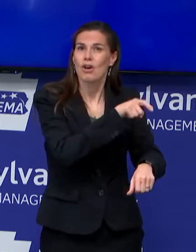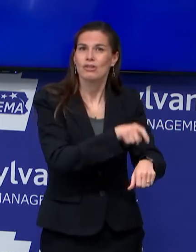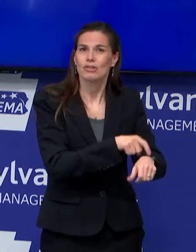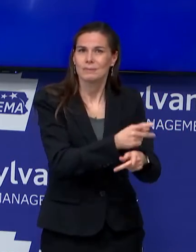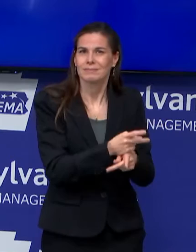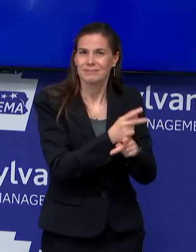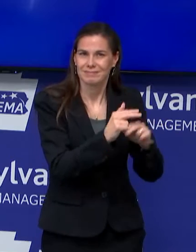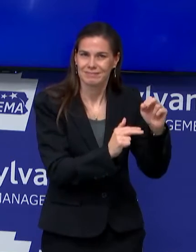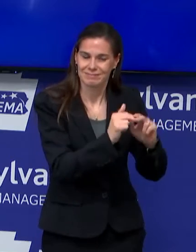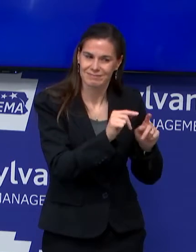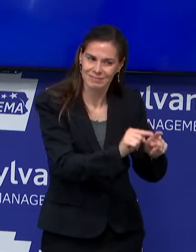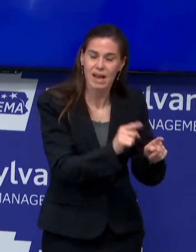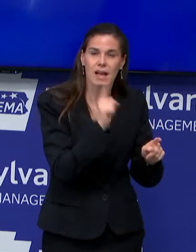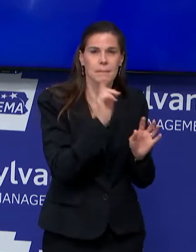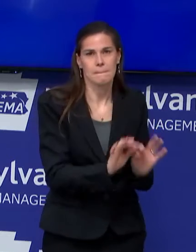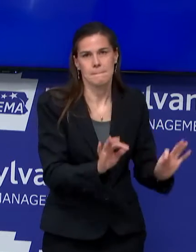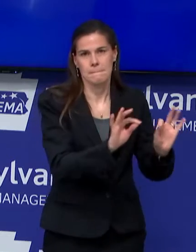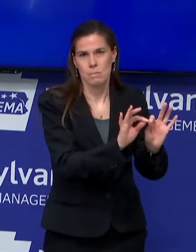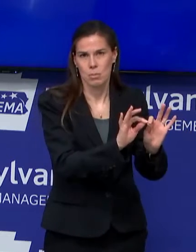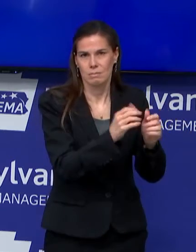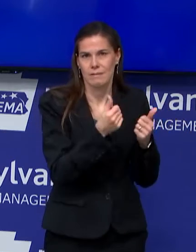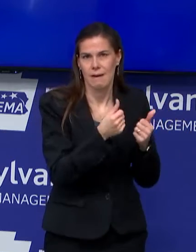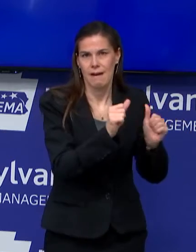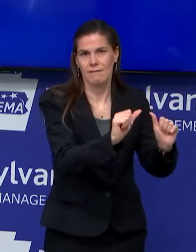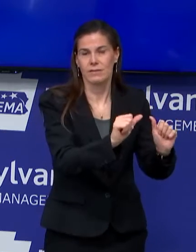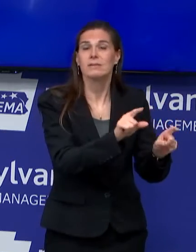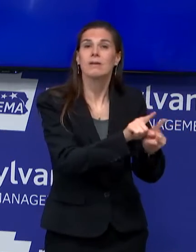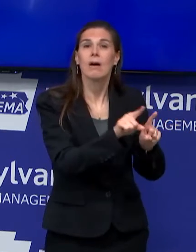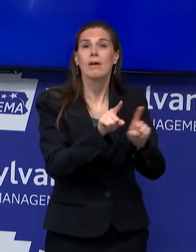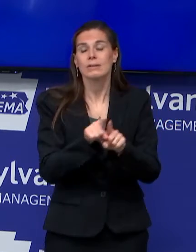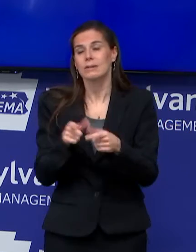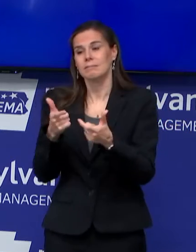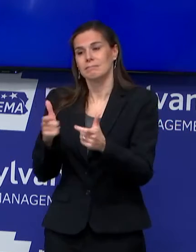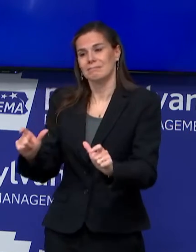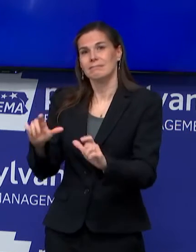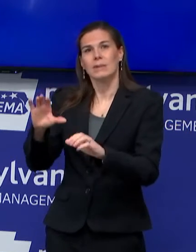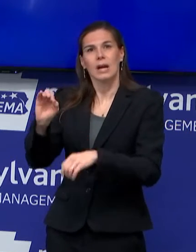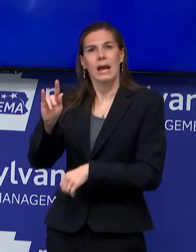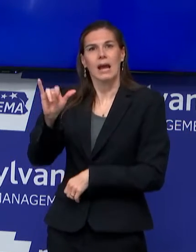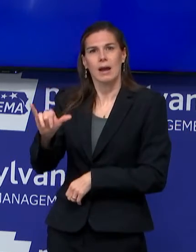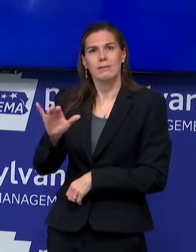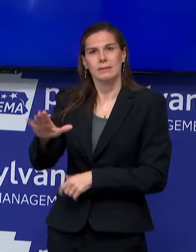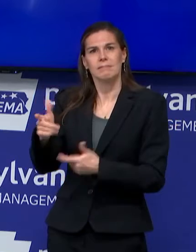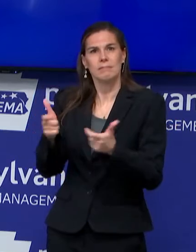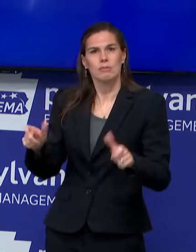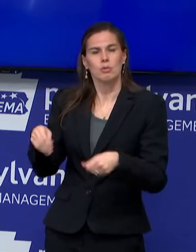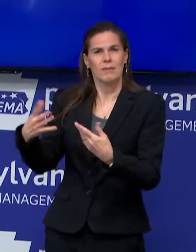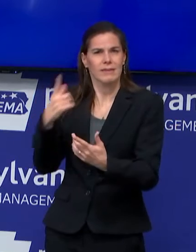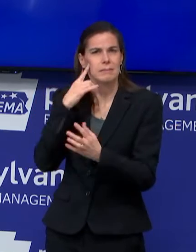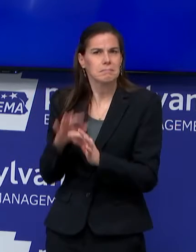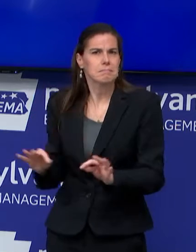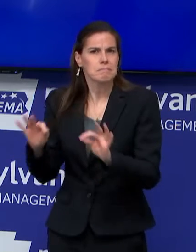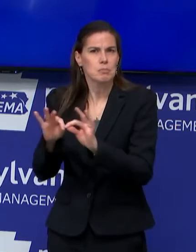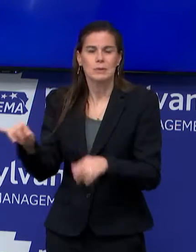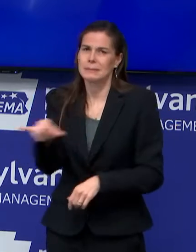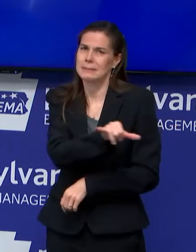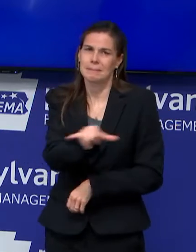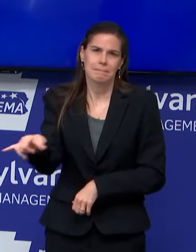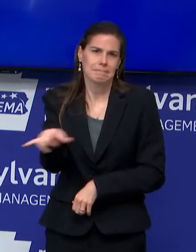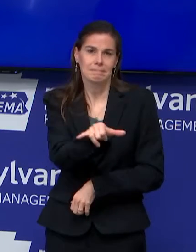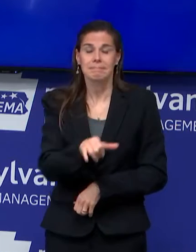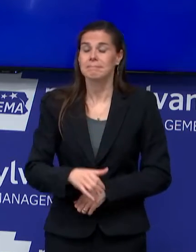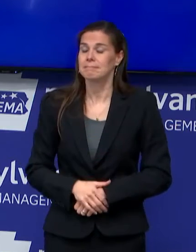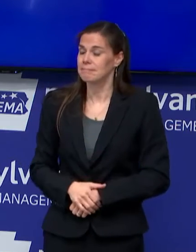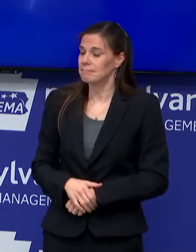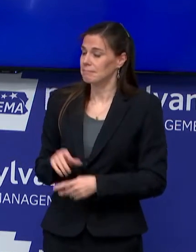again, those efforts are essential along with the efforts on a large scale within our counties and with our larger providers.